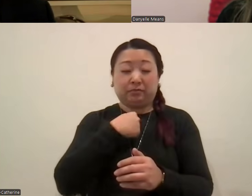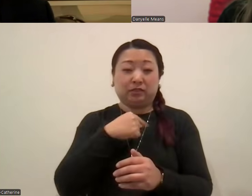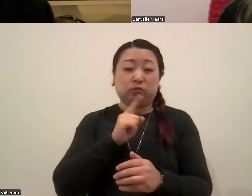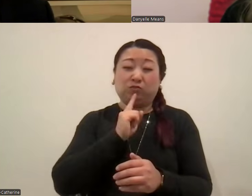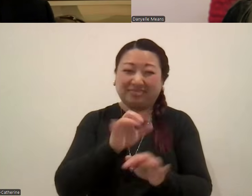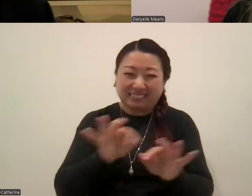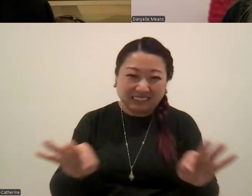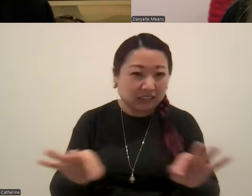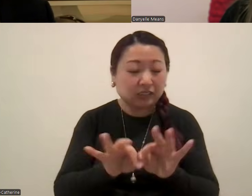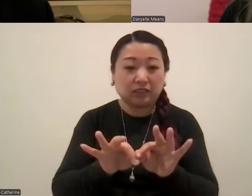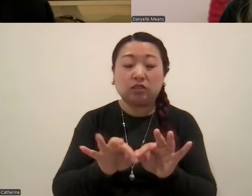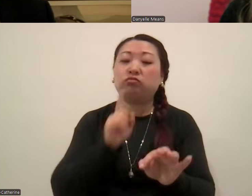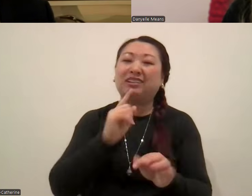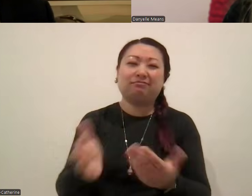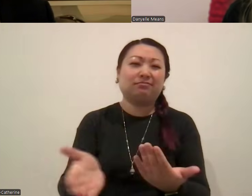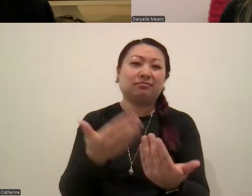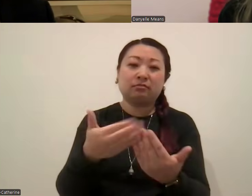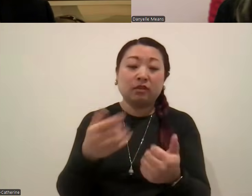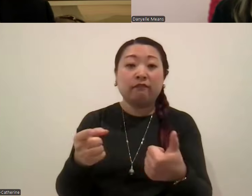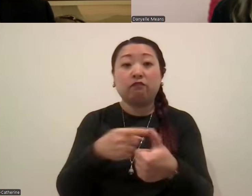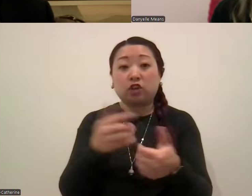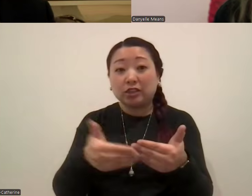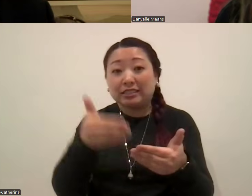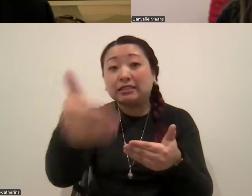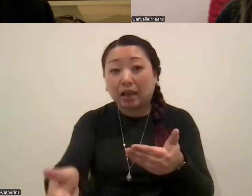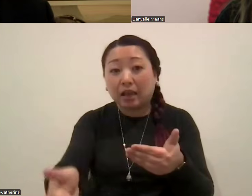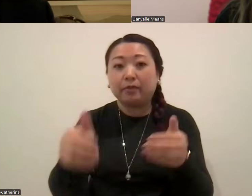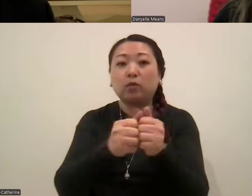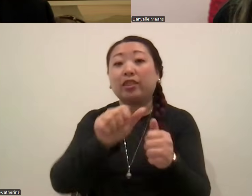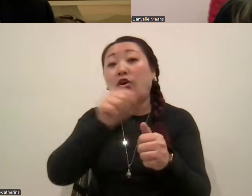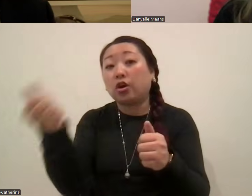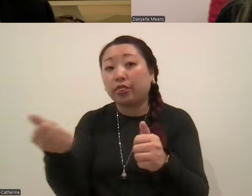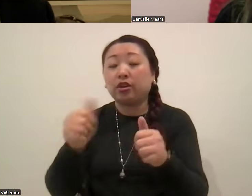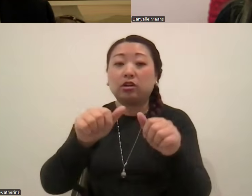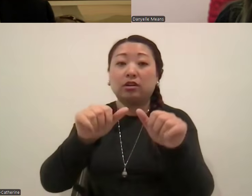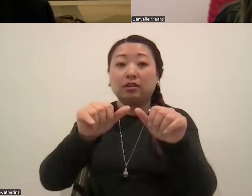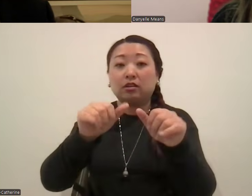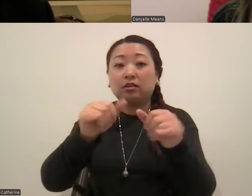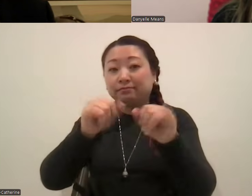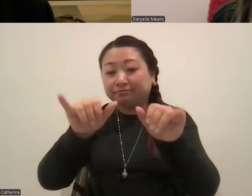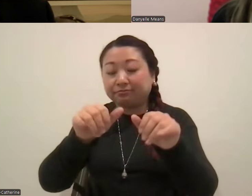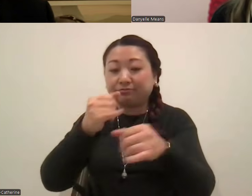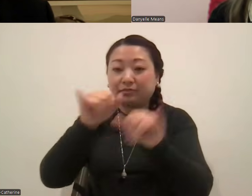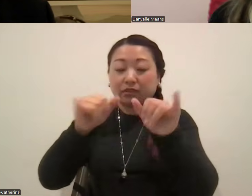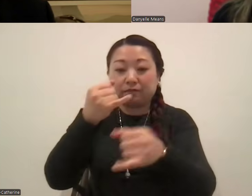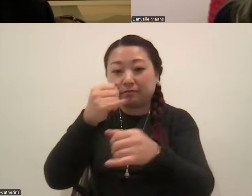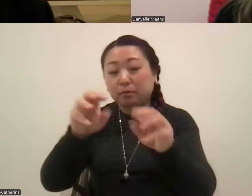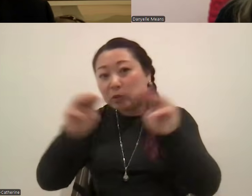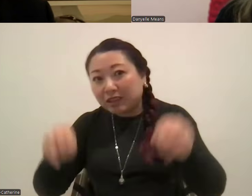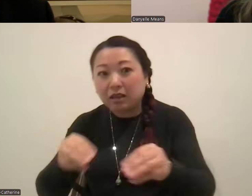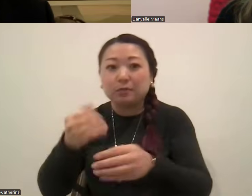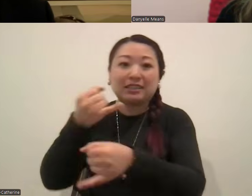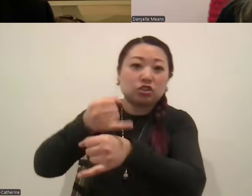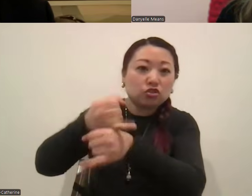easy first step with other institutions to reach out to Native communities and ask for